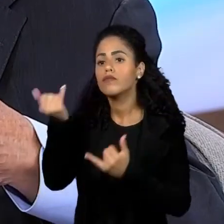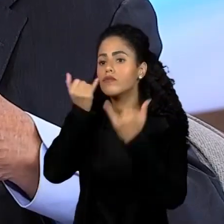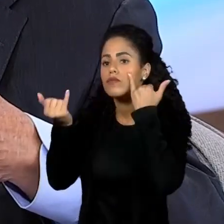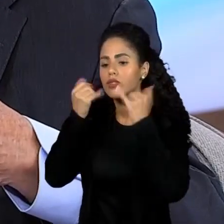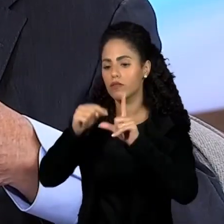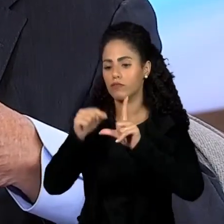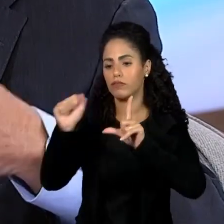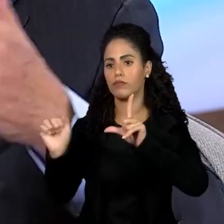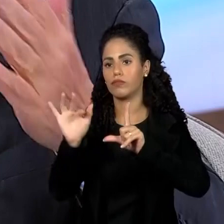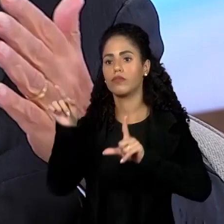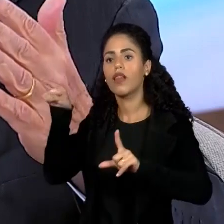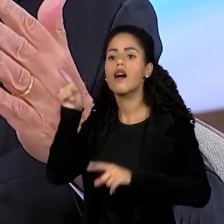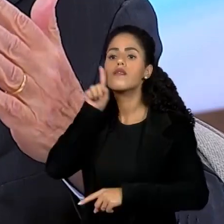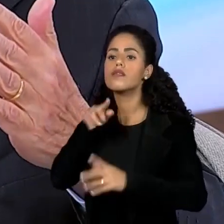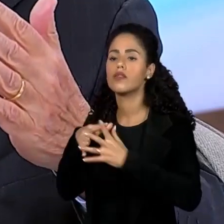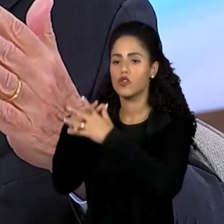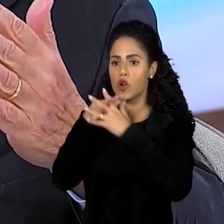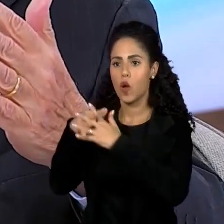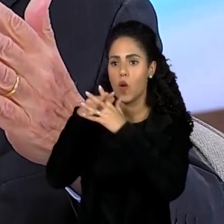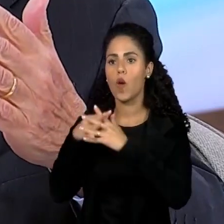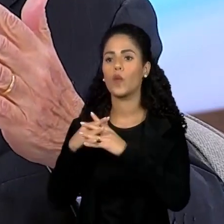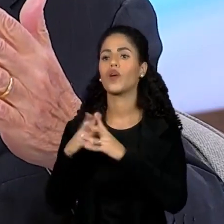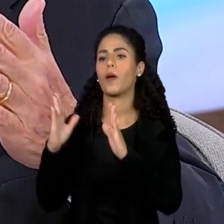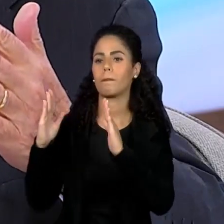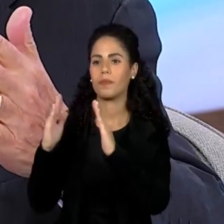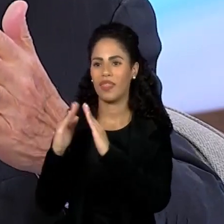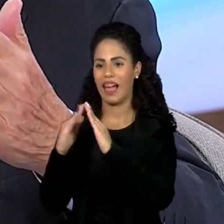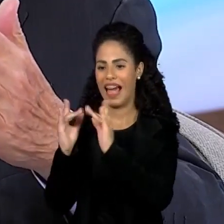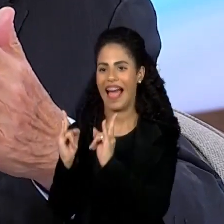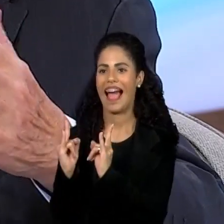of inflation in the United States is housing.